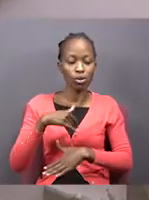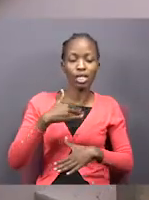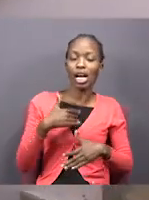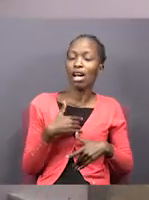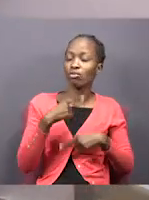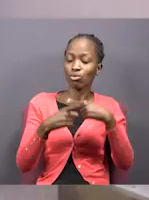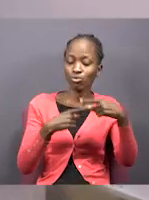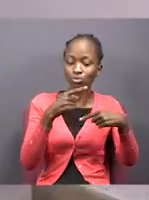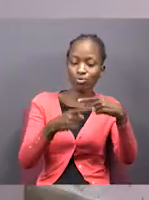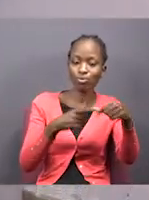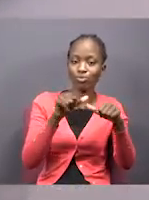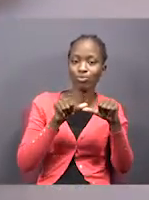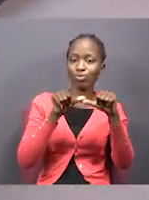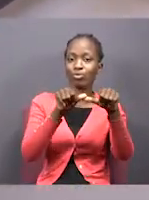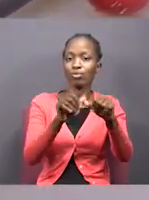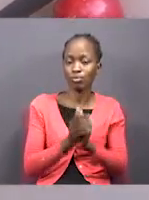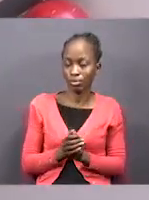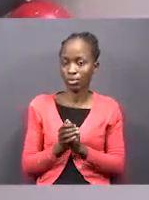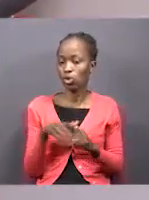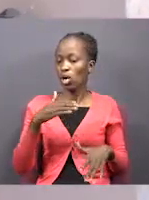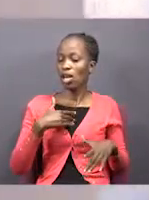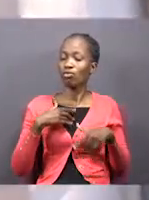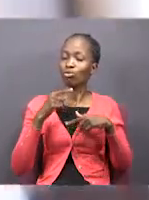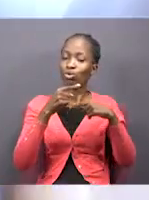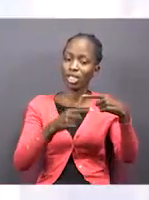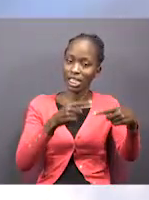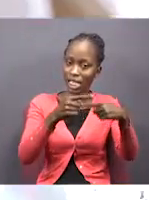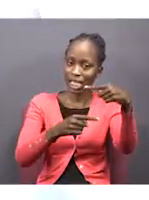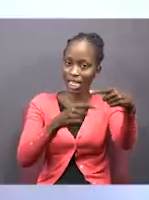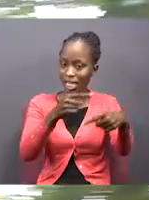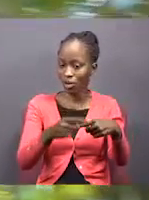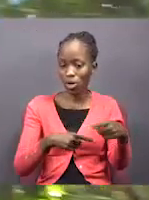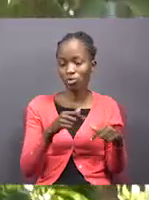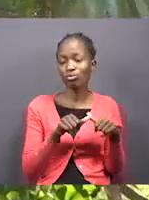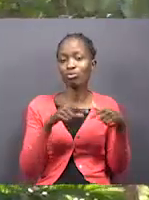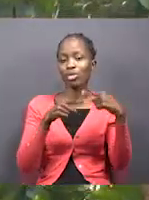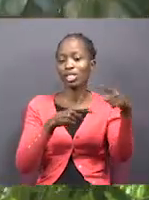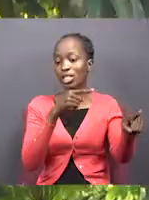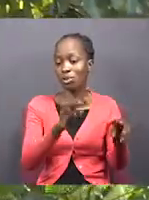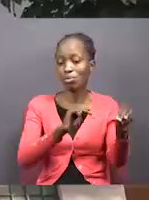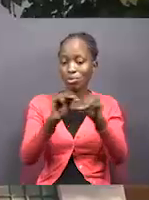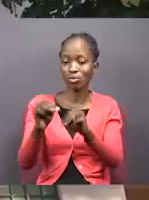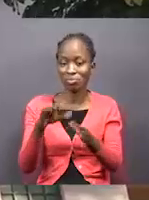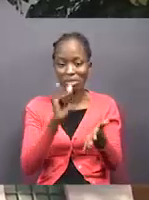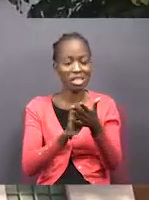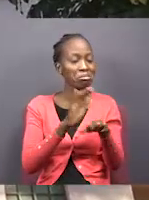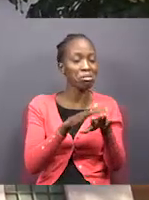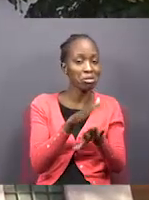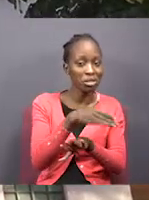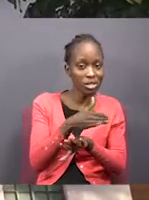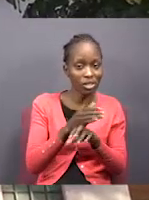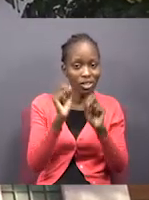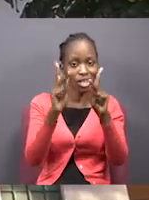catchy tune. We have to keep moving. We have to keep moving. And we made